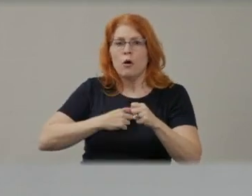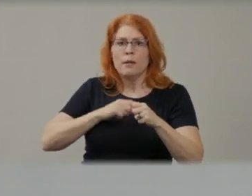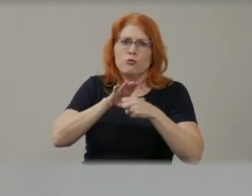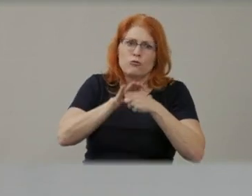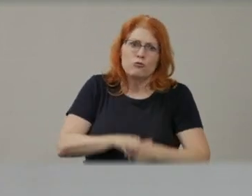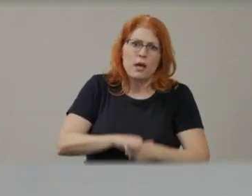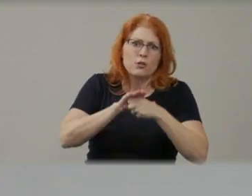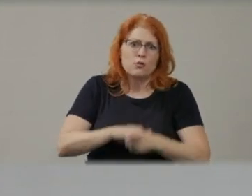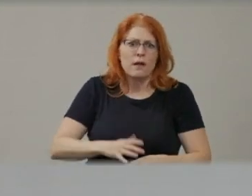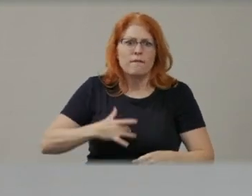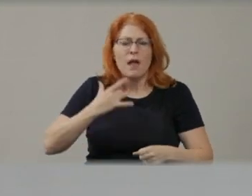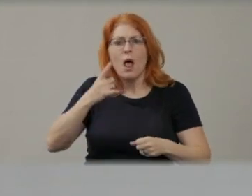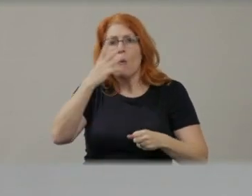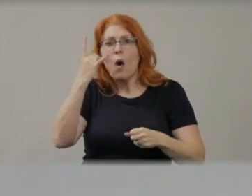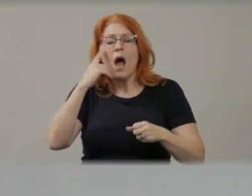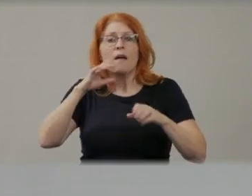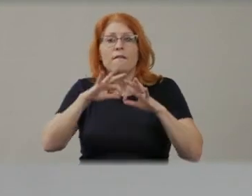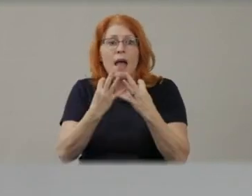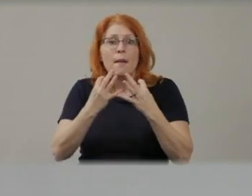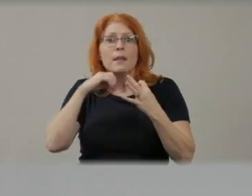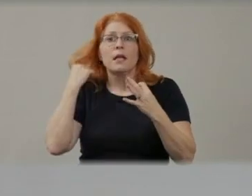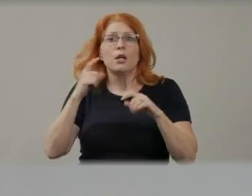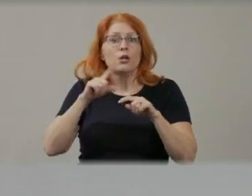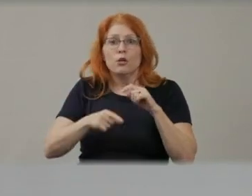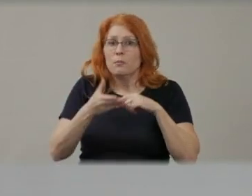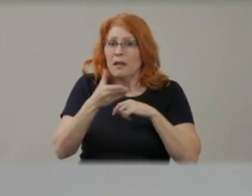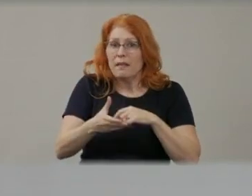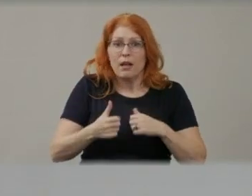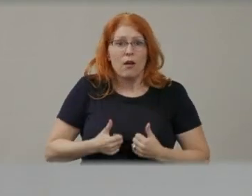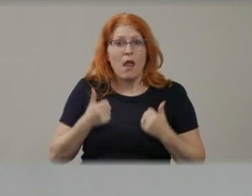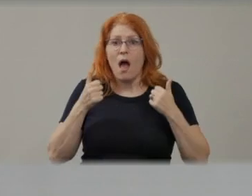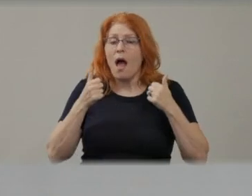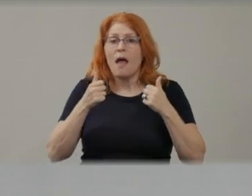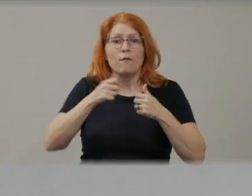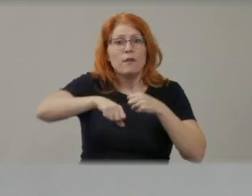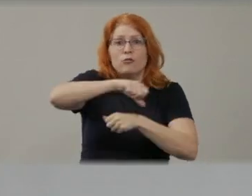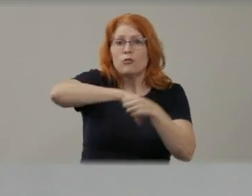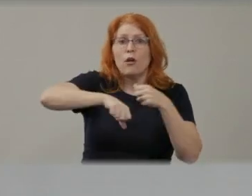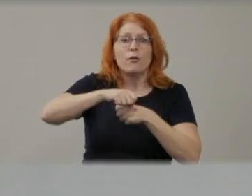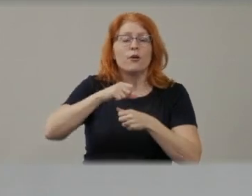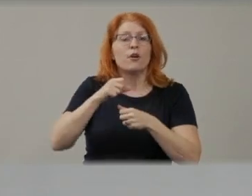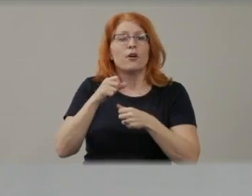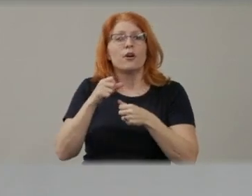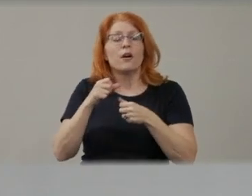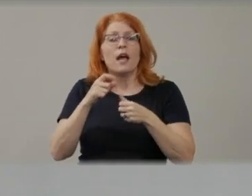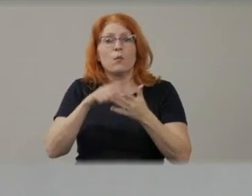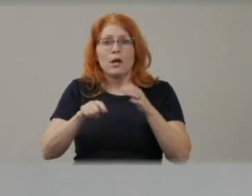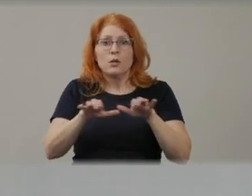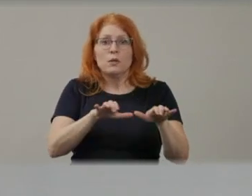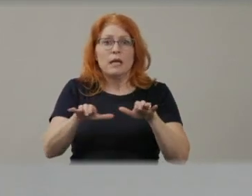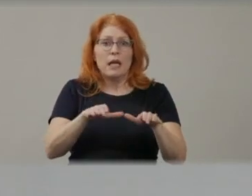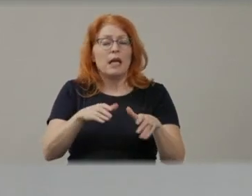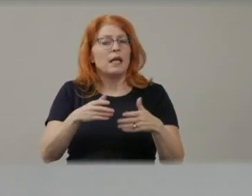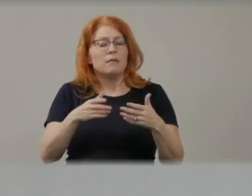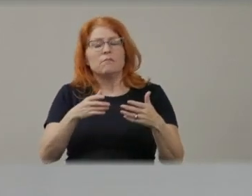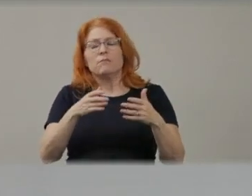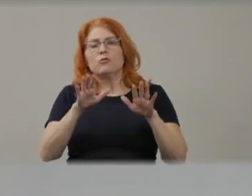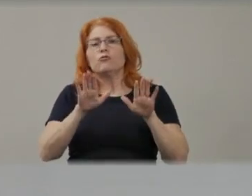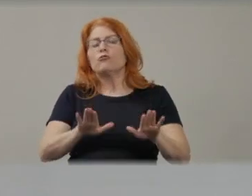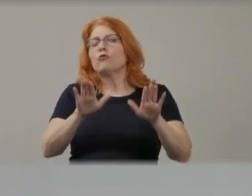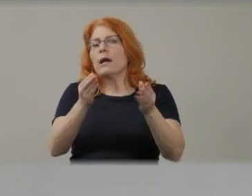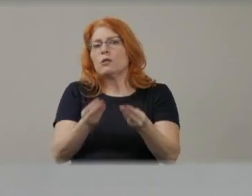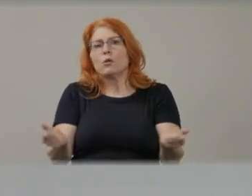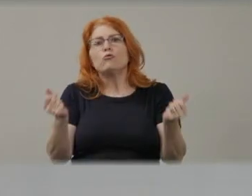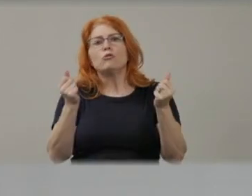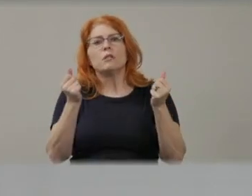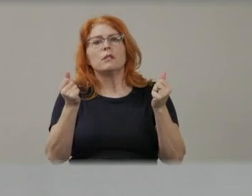was felt because family members could not be in person with each other. And I think some of the things that you did just were a great solution.